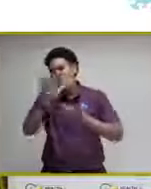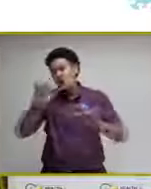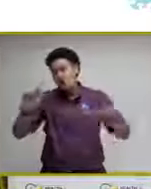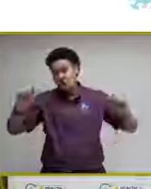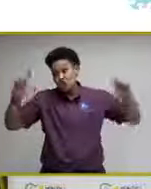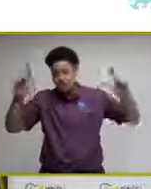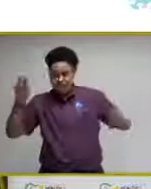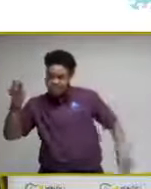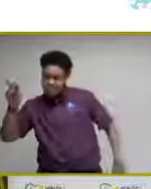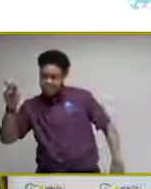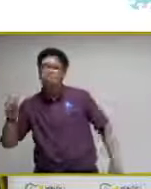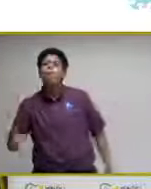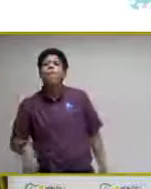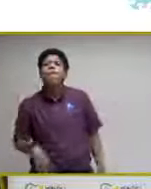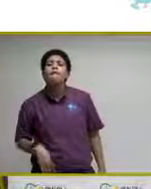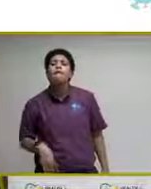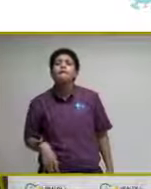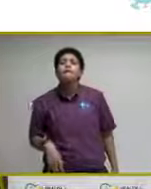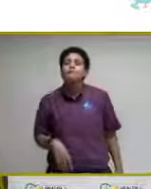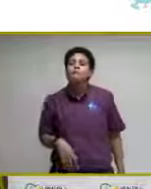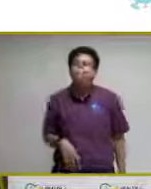And